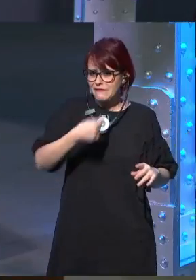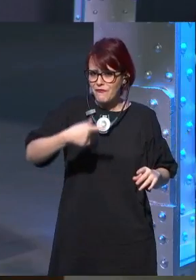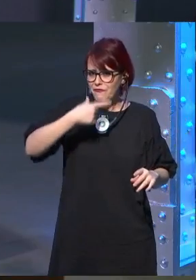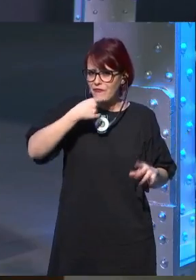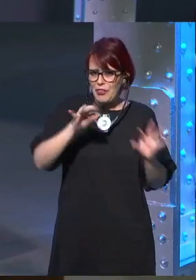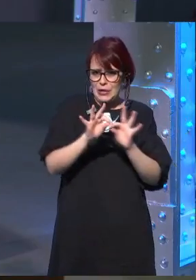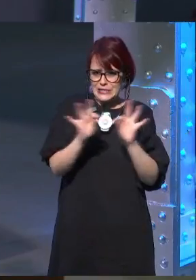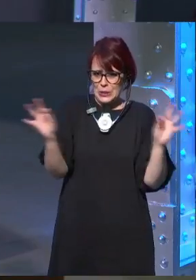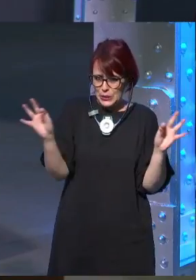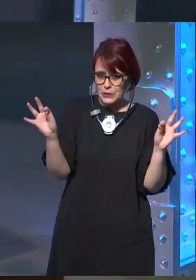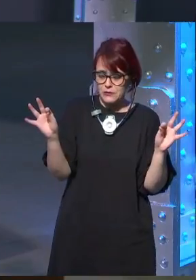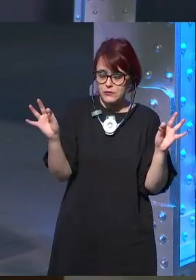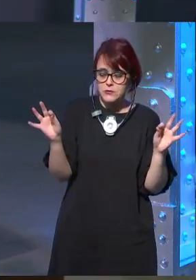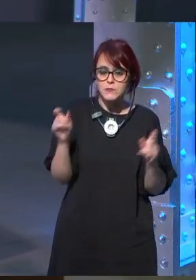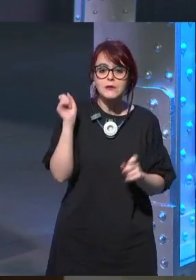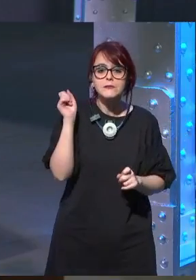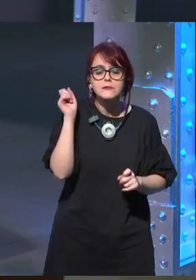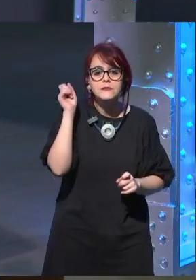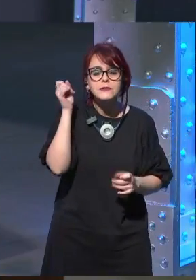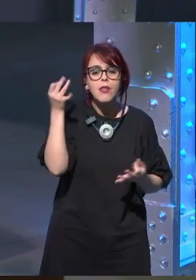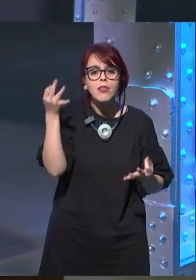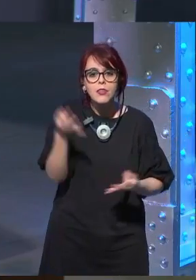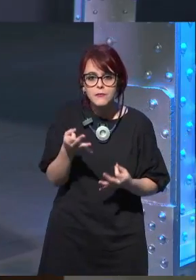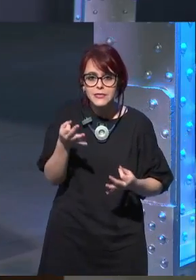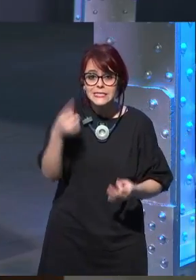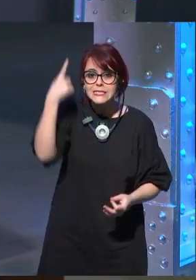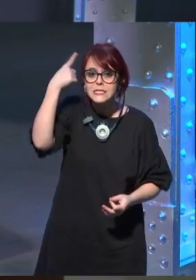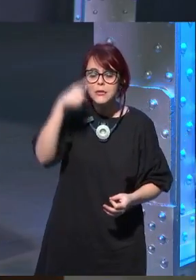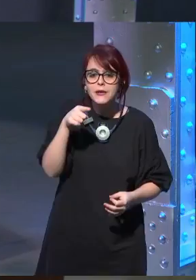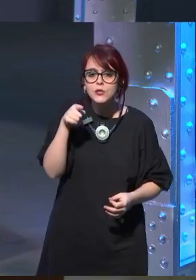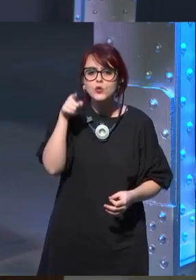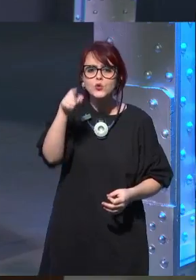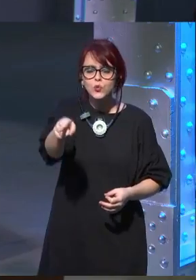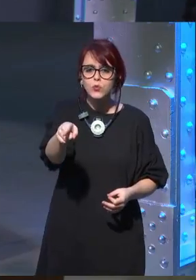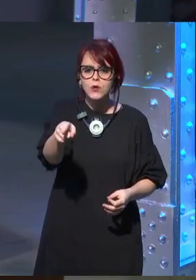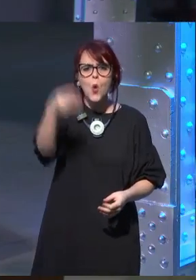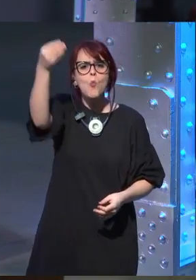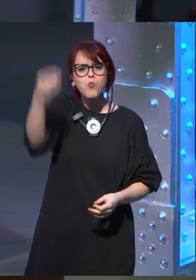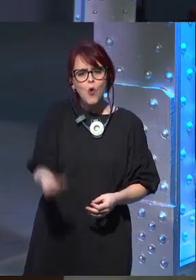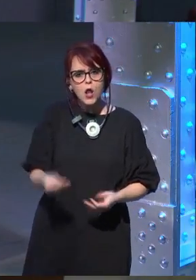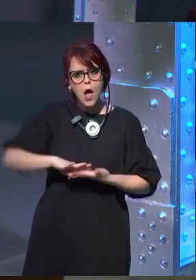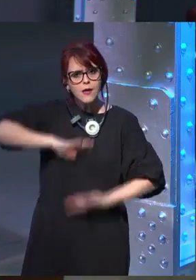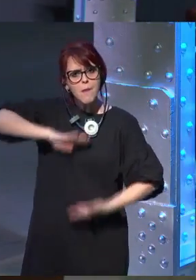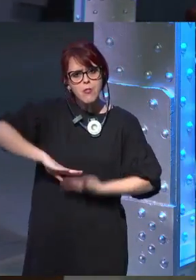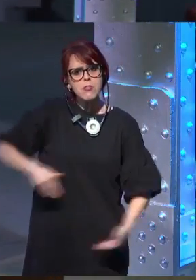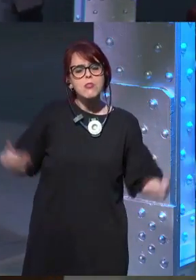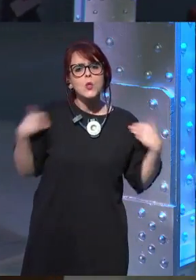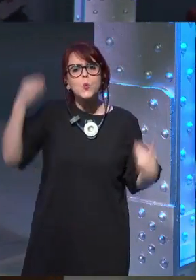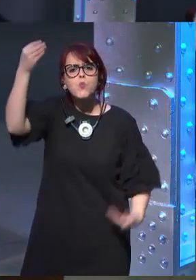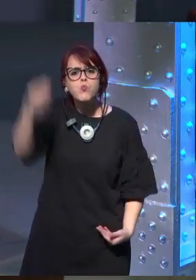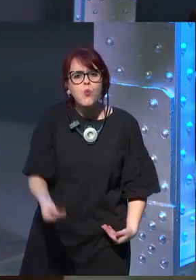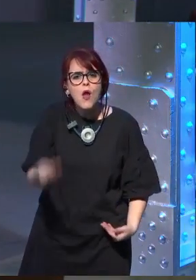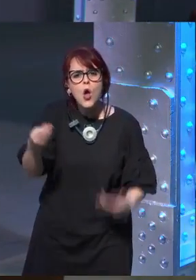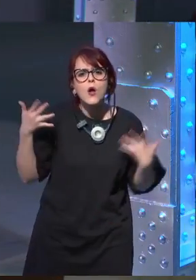We actually turn the top question, who knows what you're really good at, really, really good at? We turn that into 2 questions in our career conversations. What are you really, really good